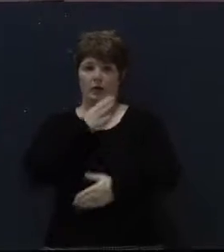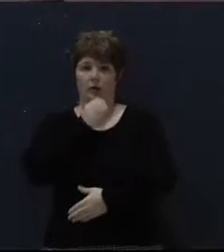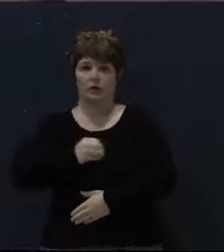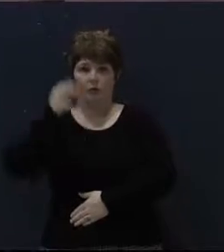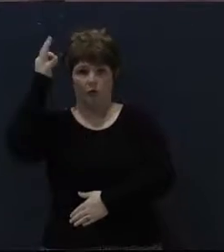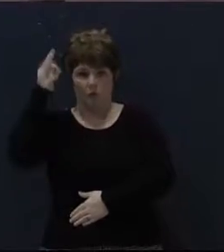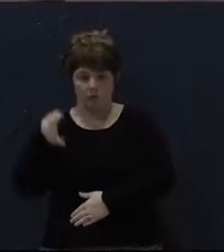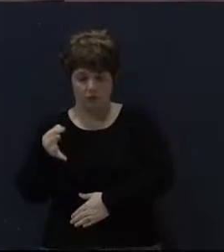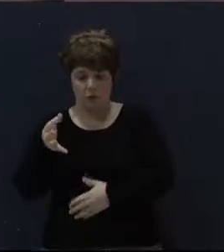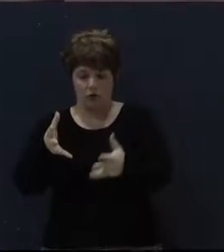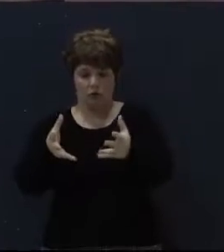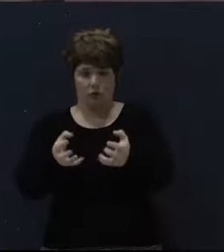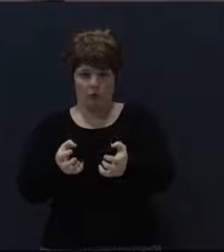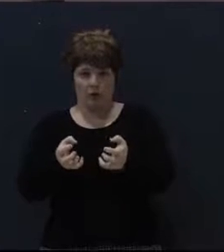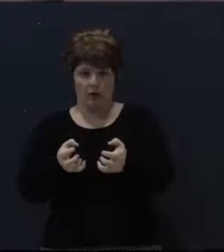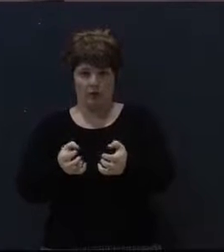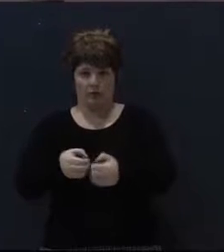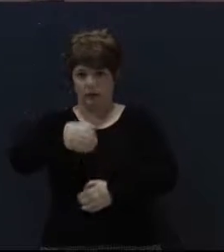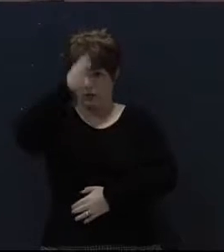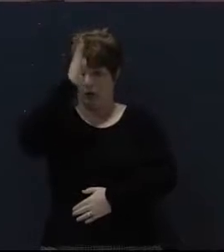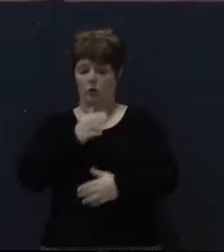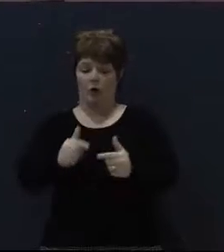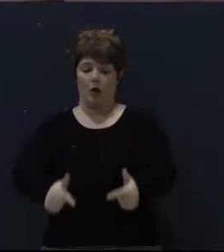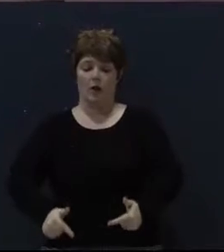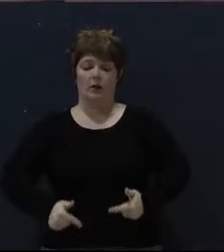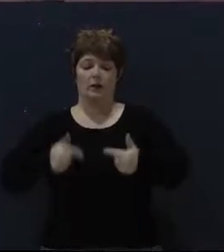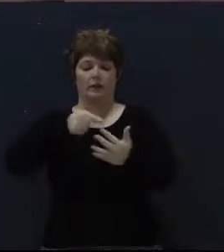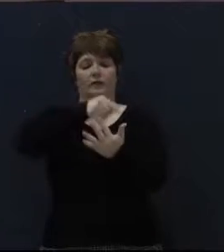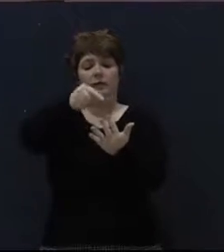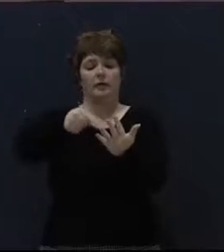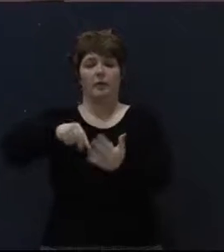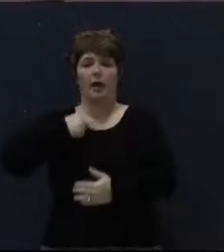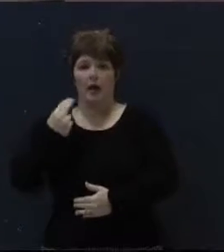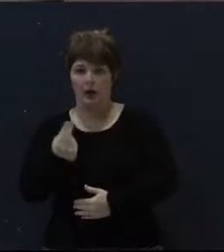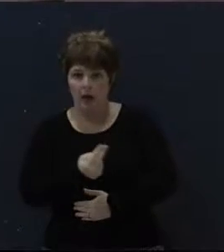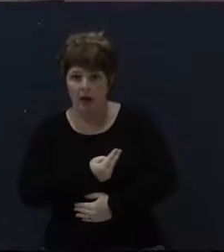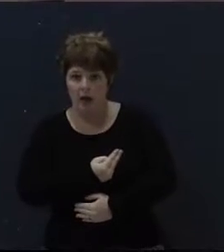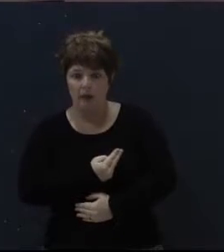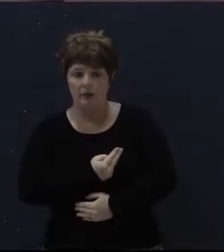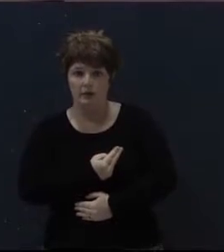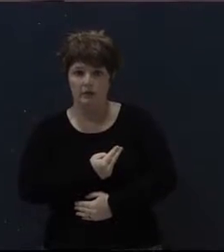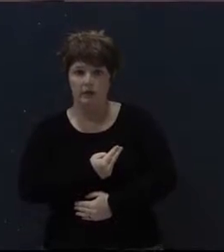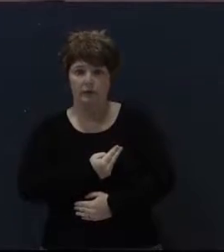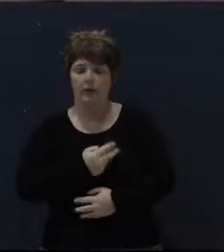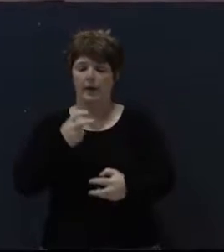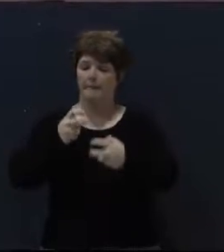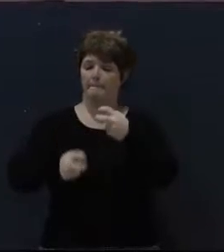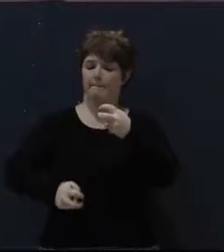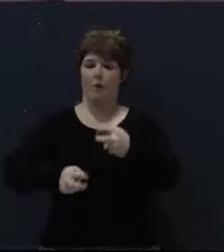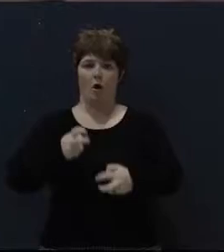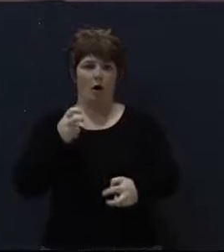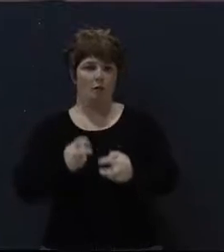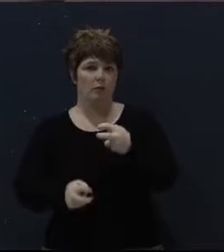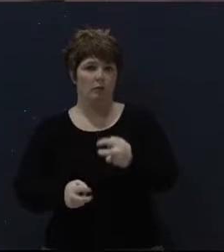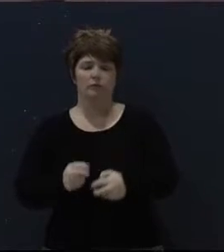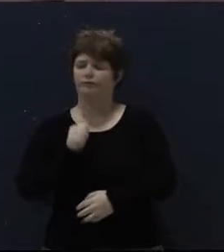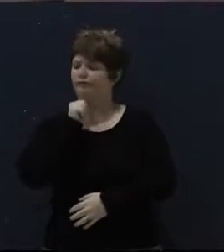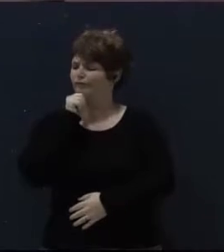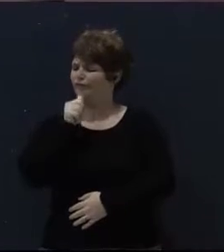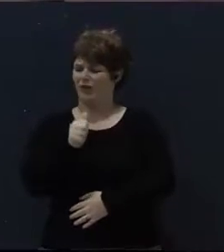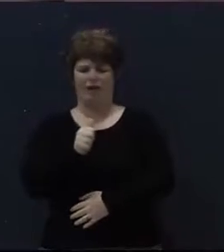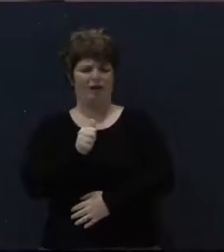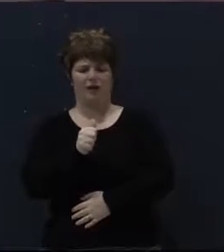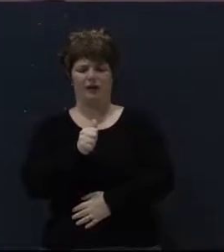wants for this year is that God dwells among us. See, here's the problem is not that we don't